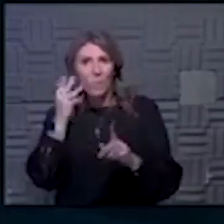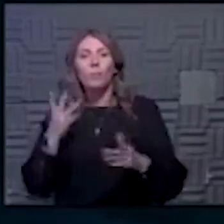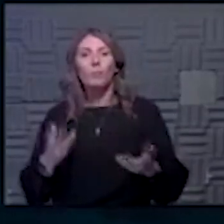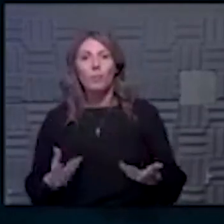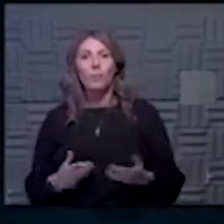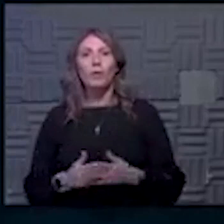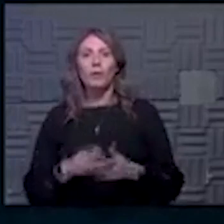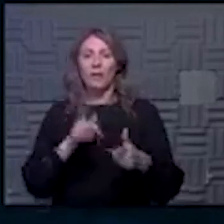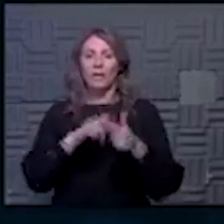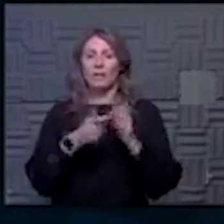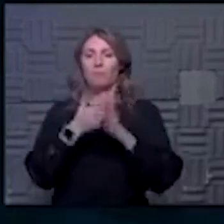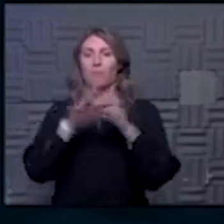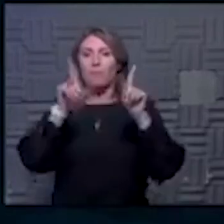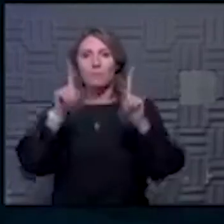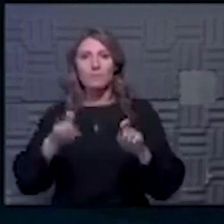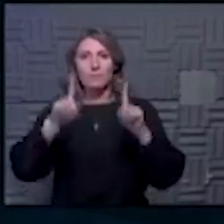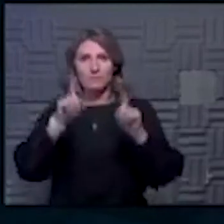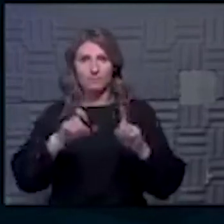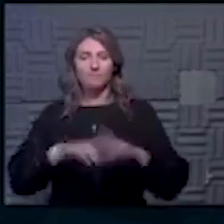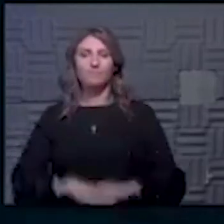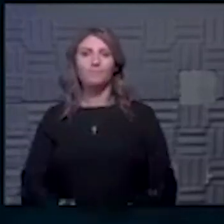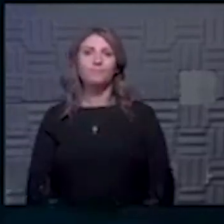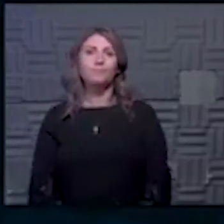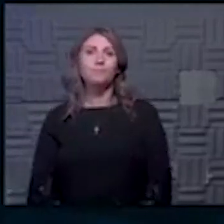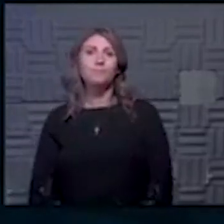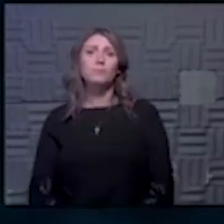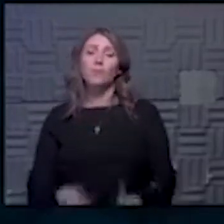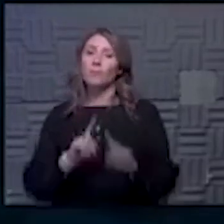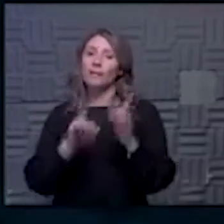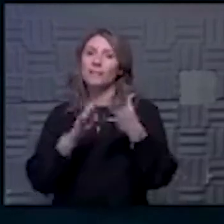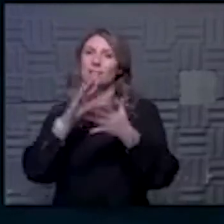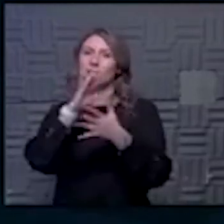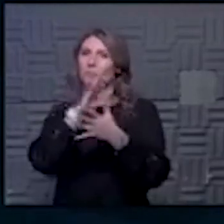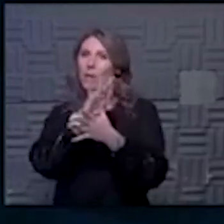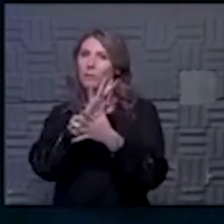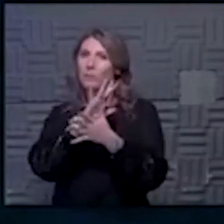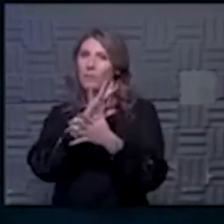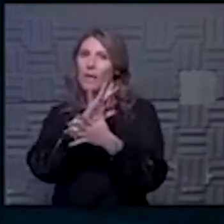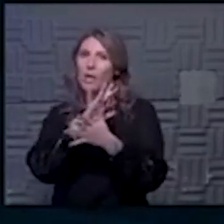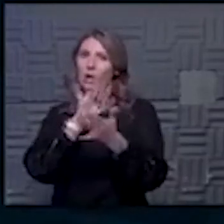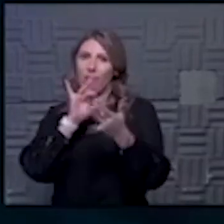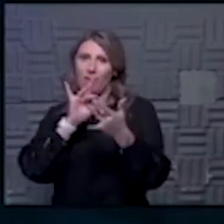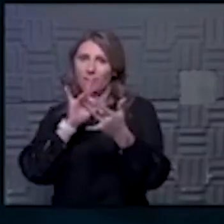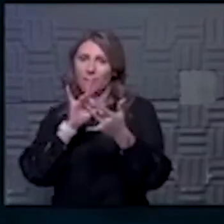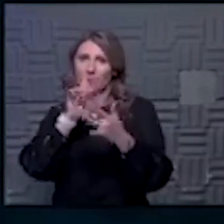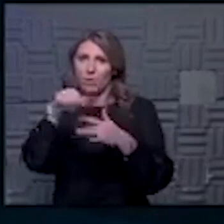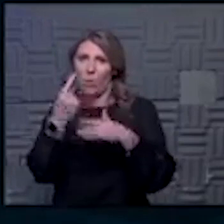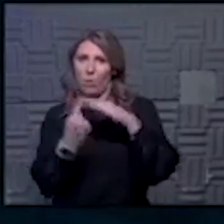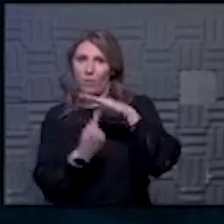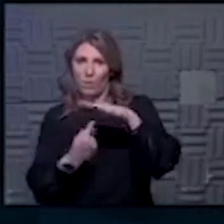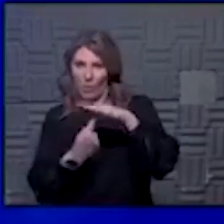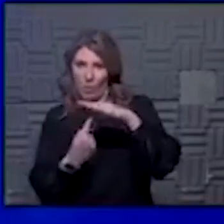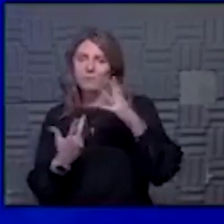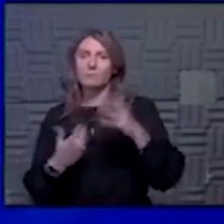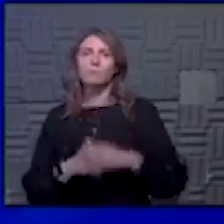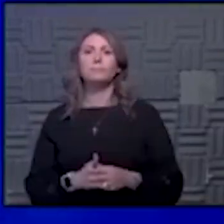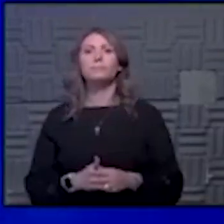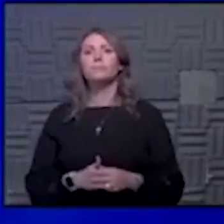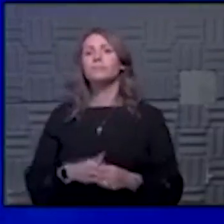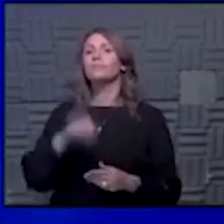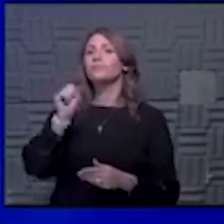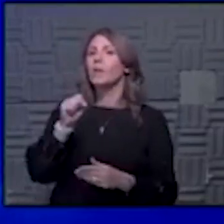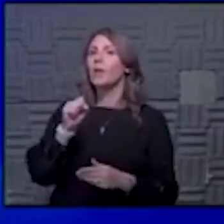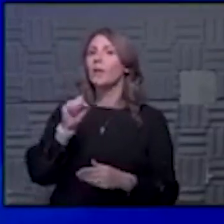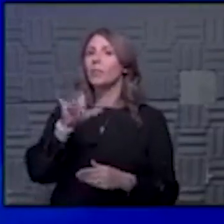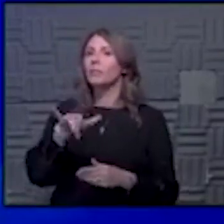and then be tested. But it's just the primary contacts that we're actually quarantining. Yeah, and I think that's so